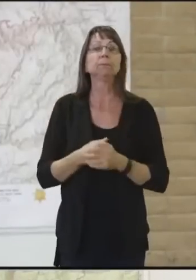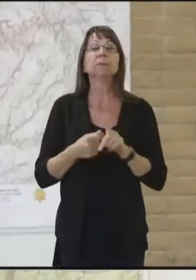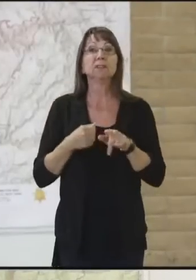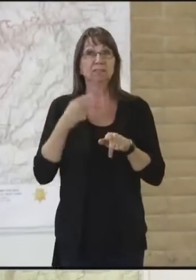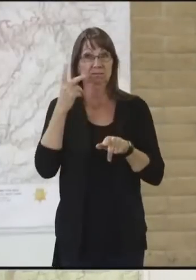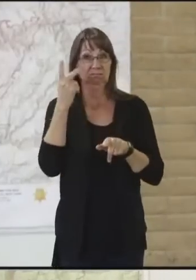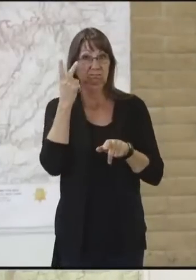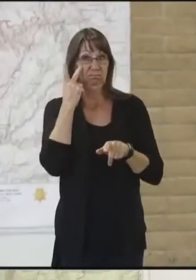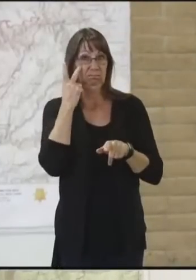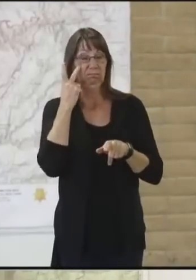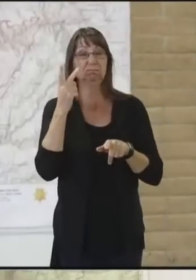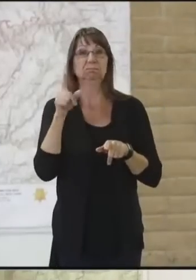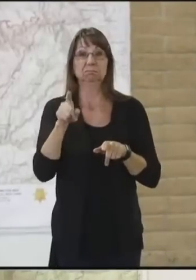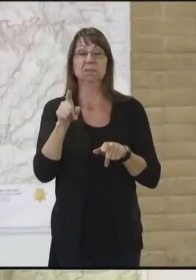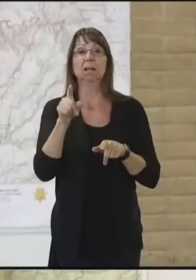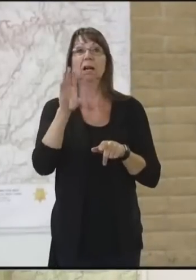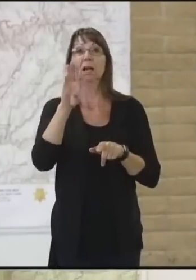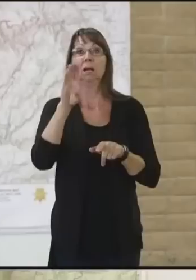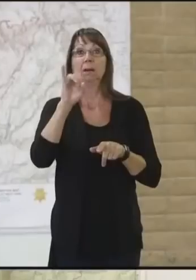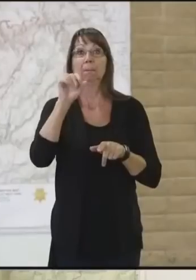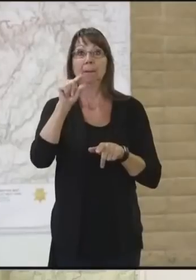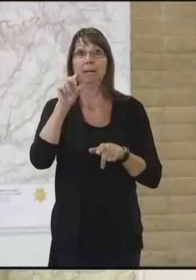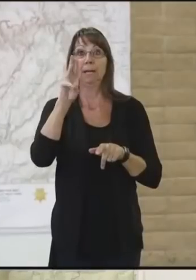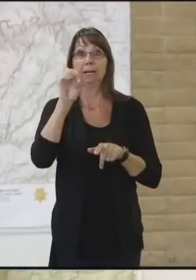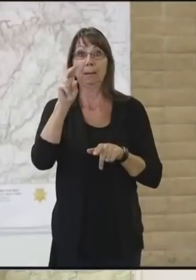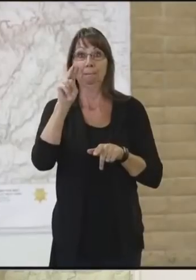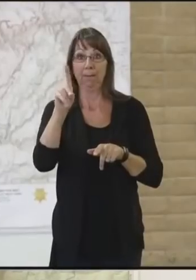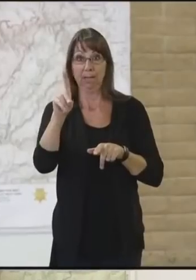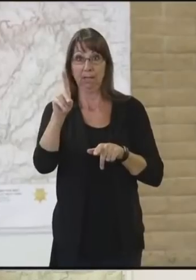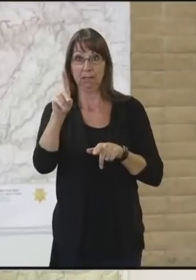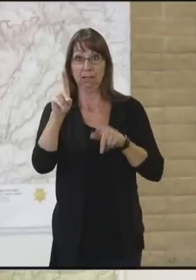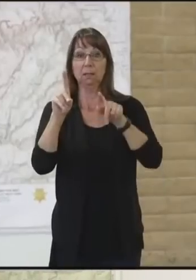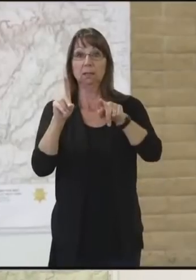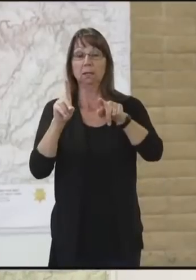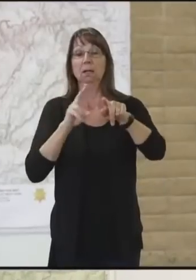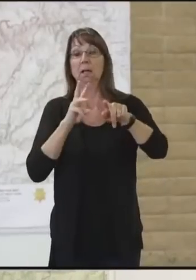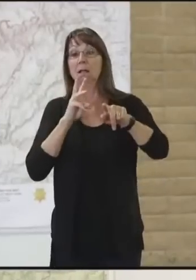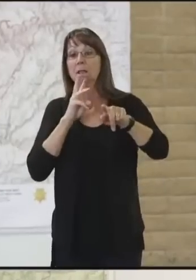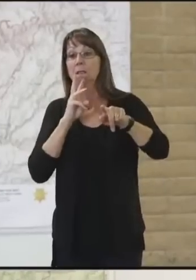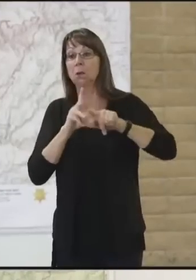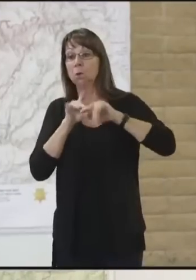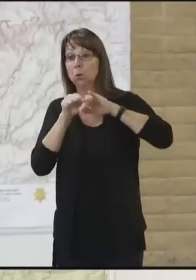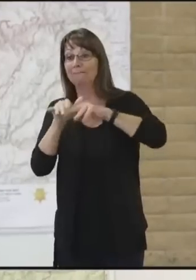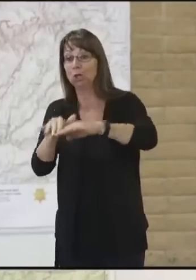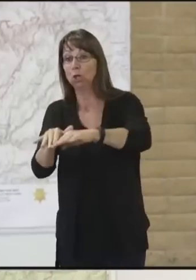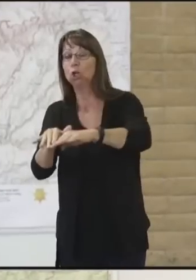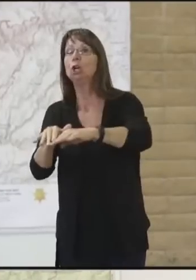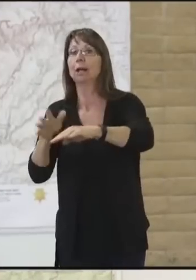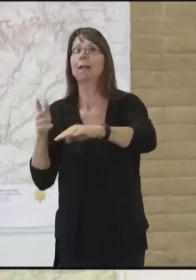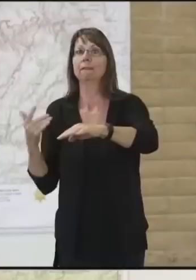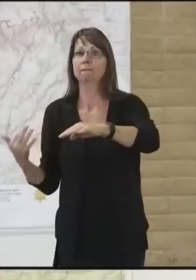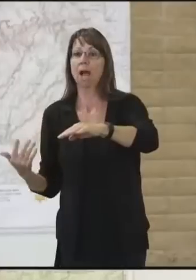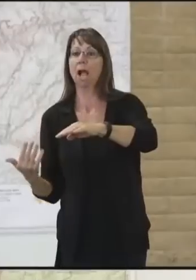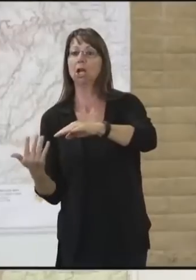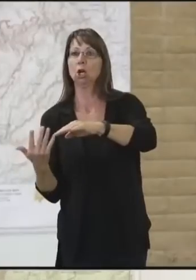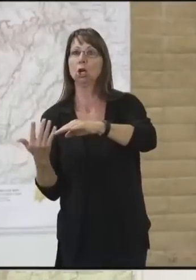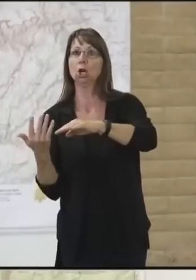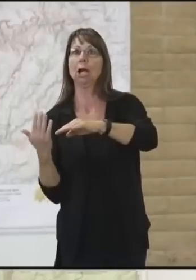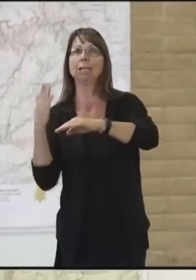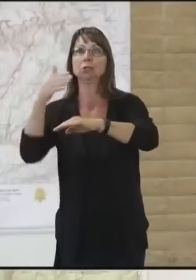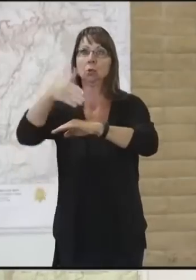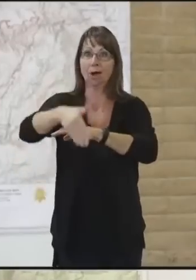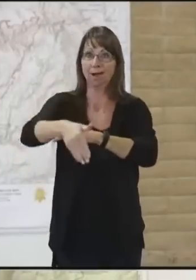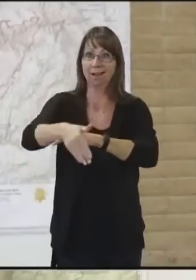crossed the river into Big Bend, and if you've been in that area, it is extremely steep. There's literally